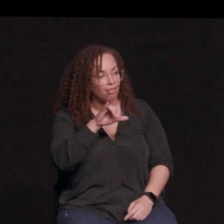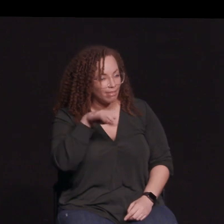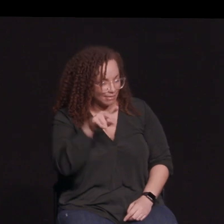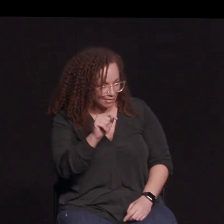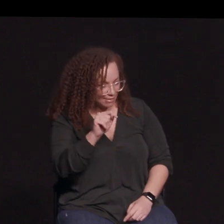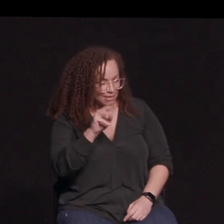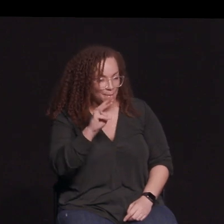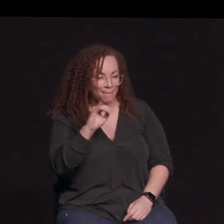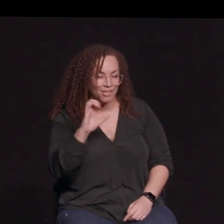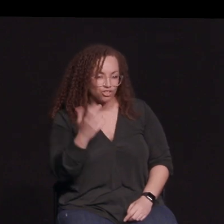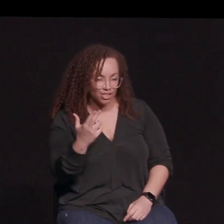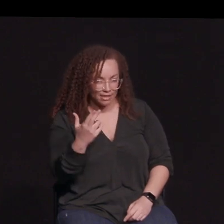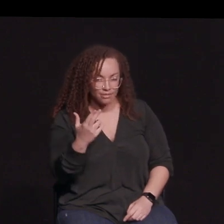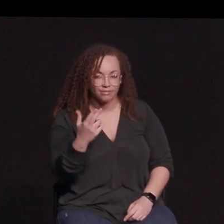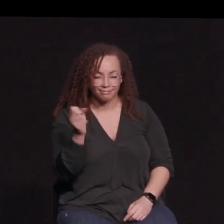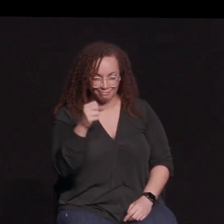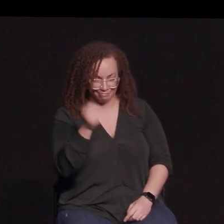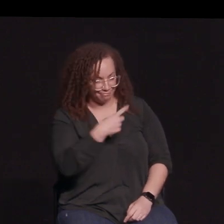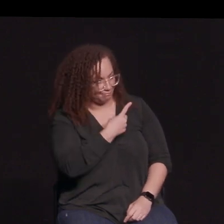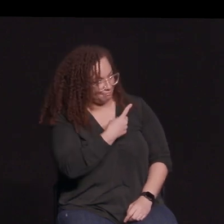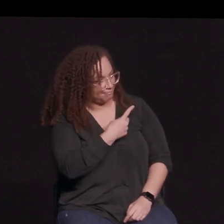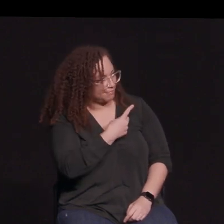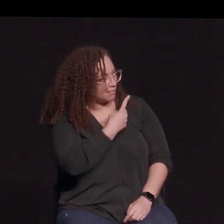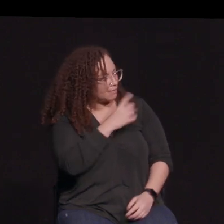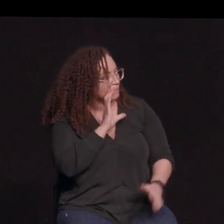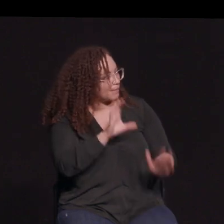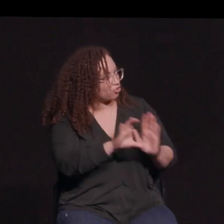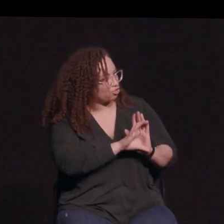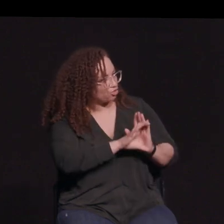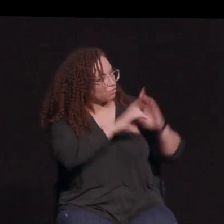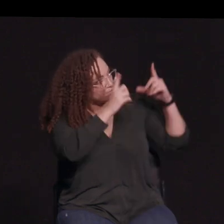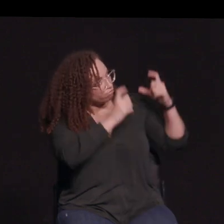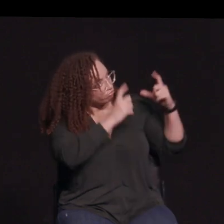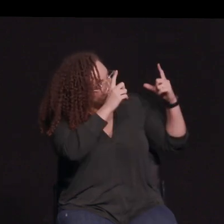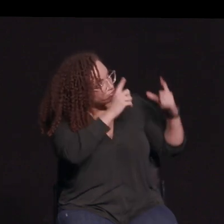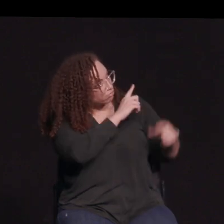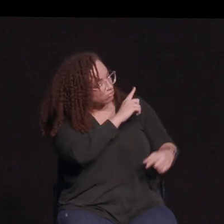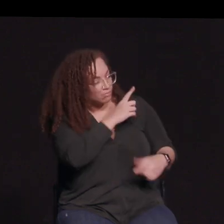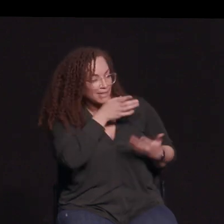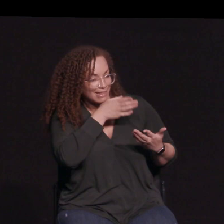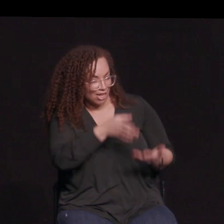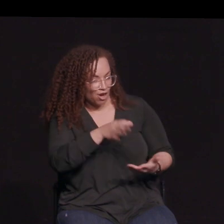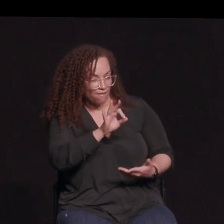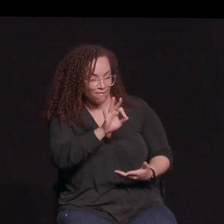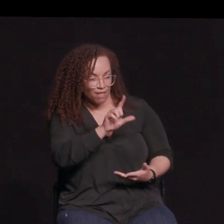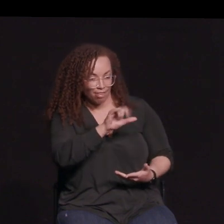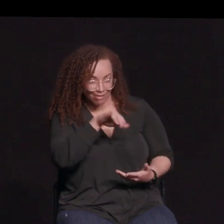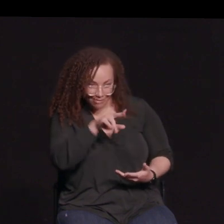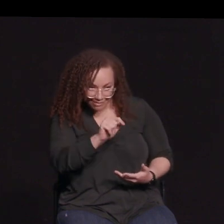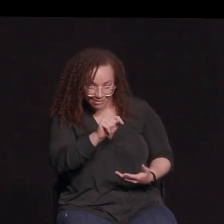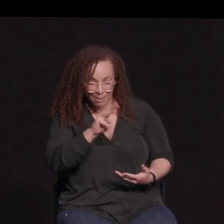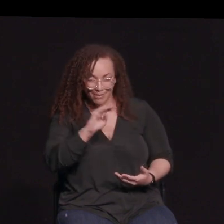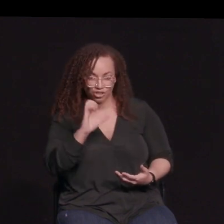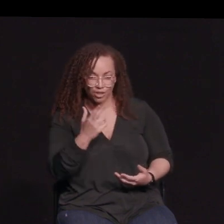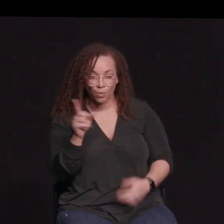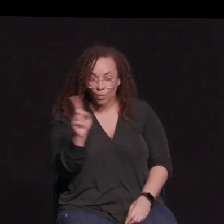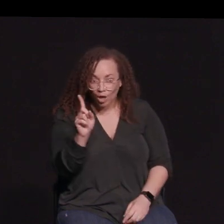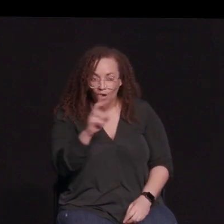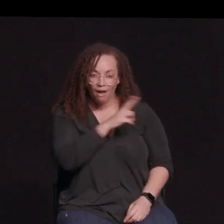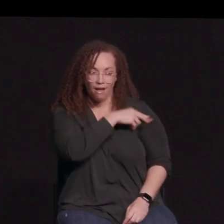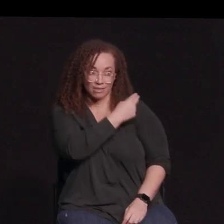Flint, Michigan. So this photo was taken in Flint, Michigan at a hospital, actually,